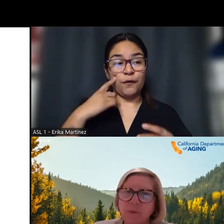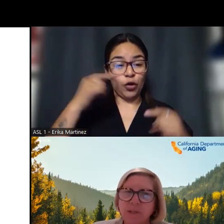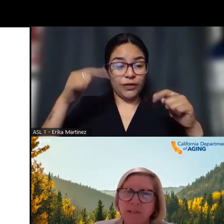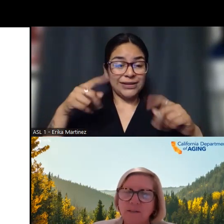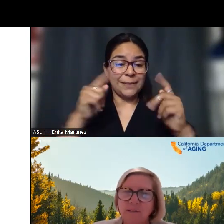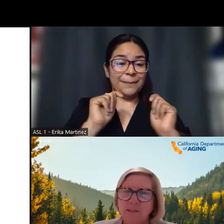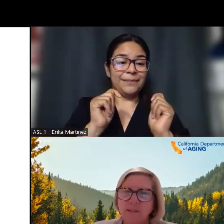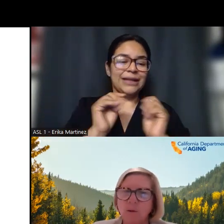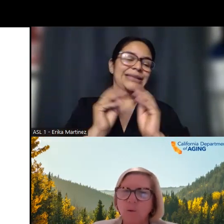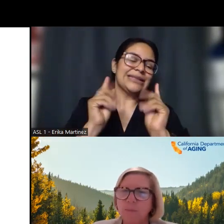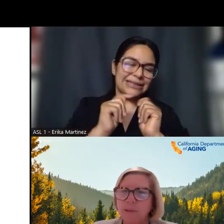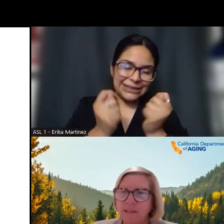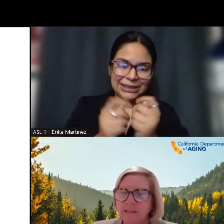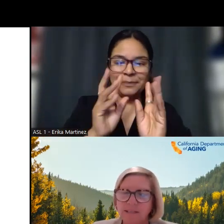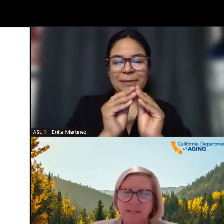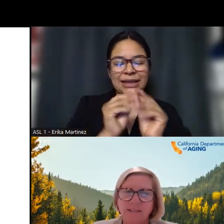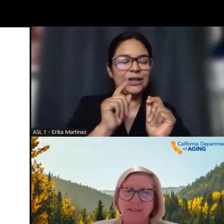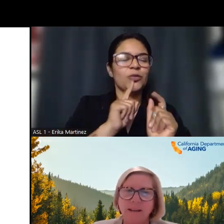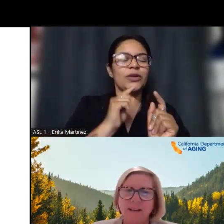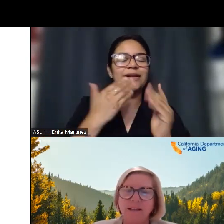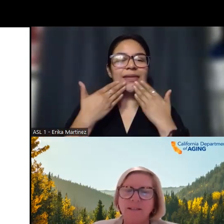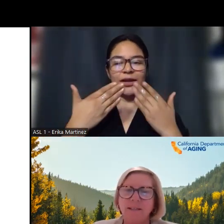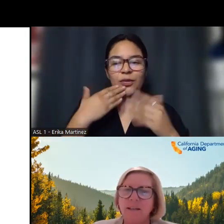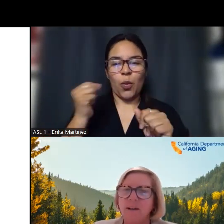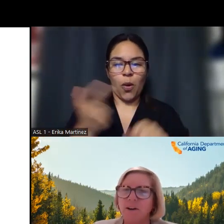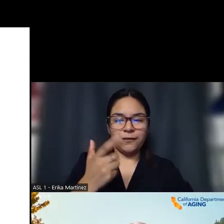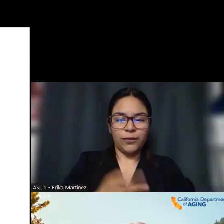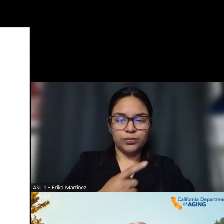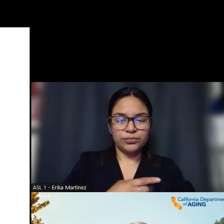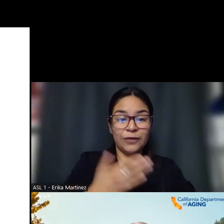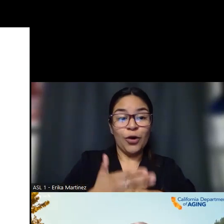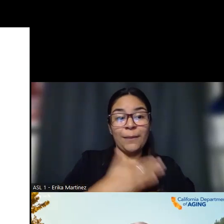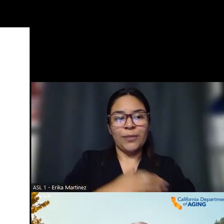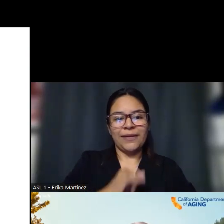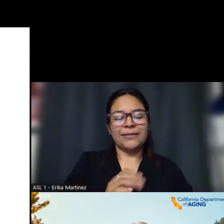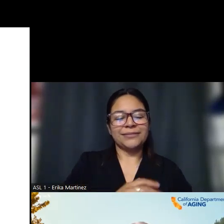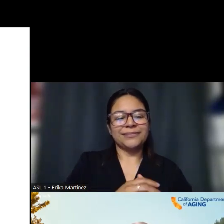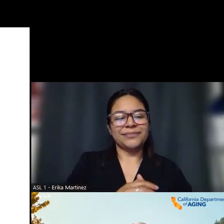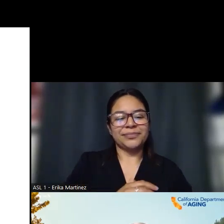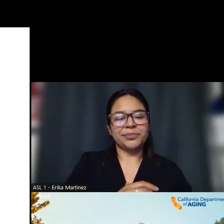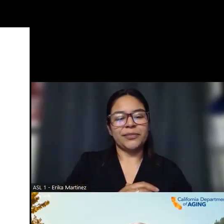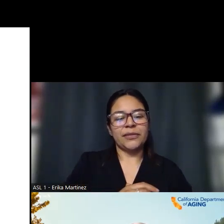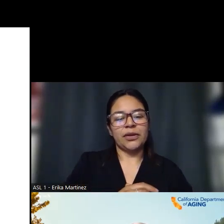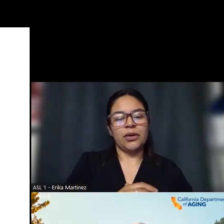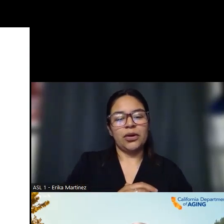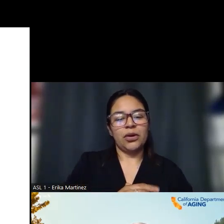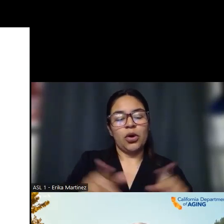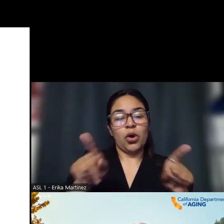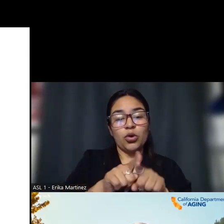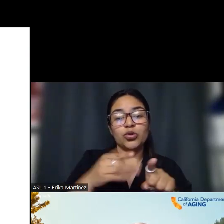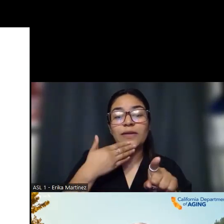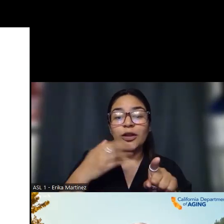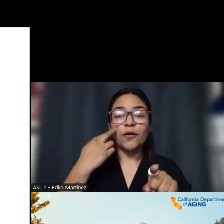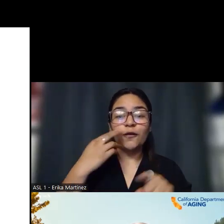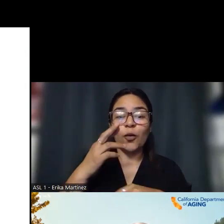Patient Representative that's only been in existence less than a year, and Regina's work also, to be